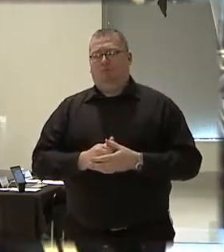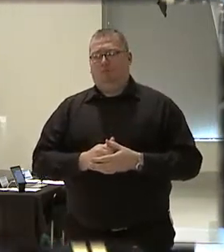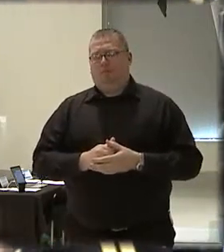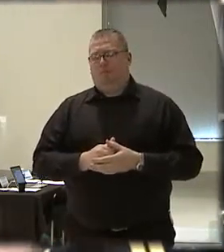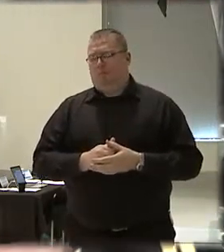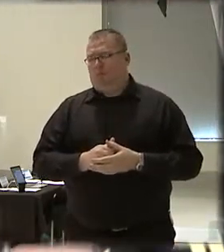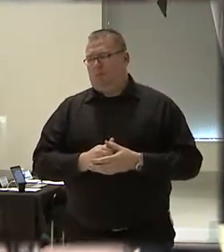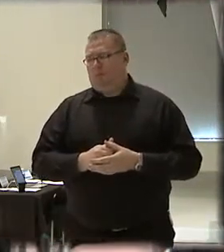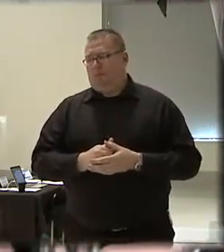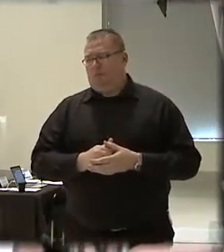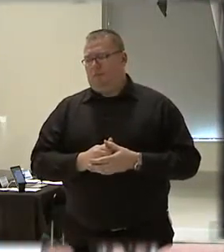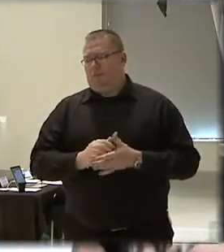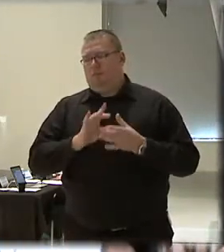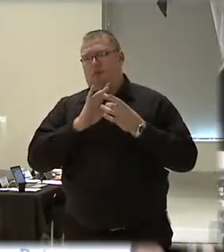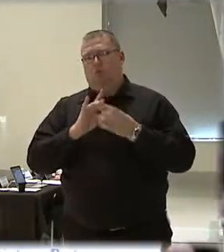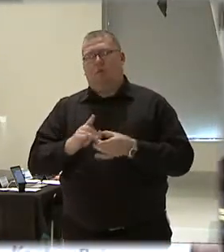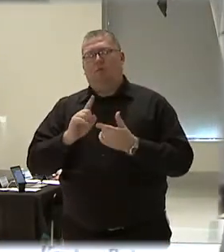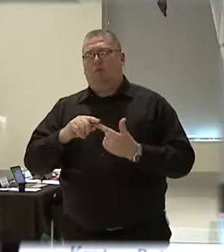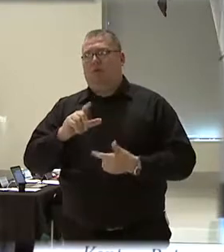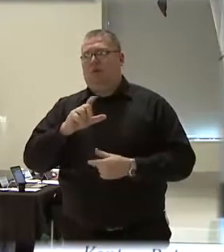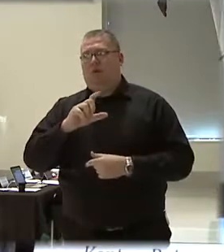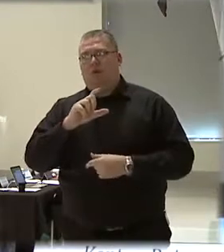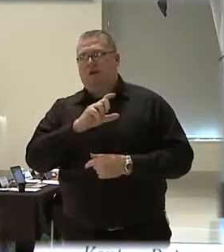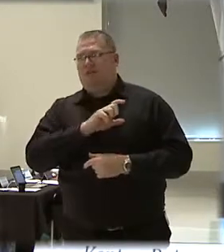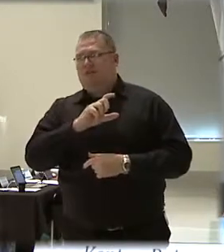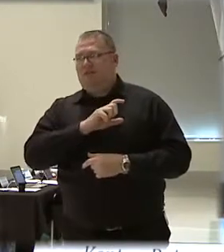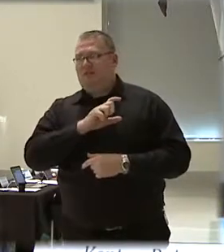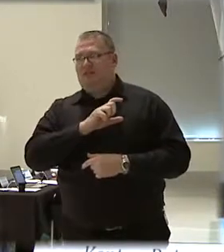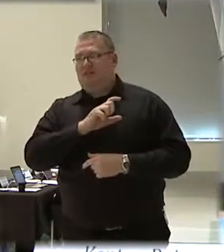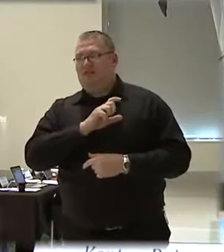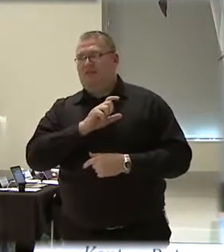perspective of the officer and the